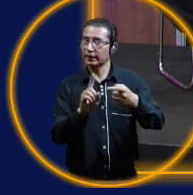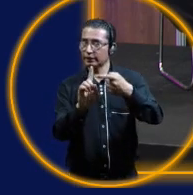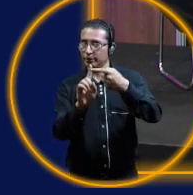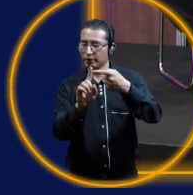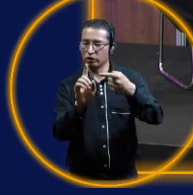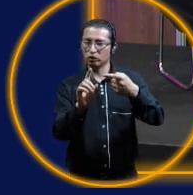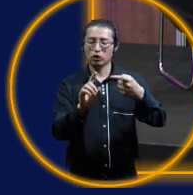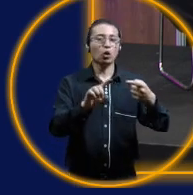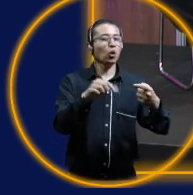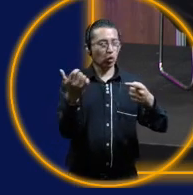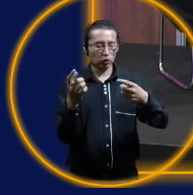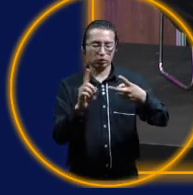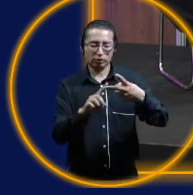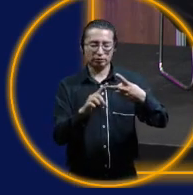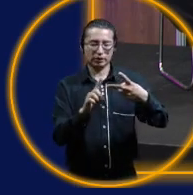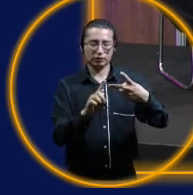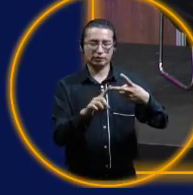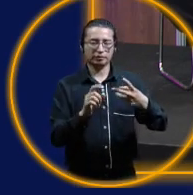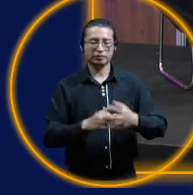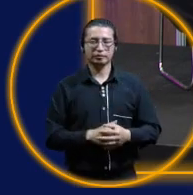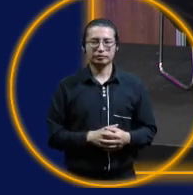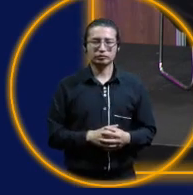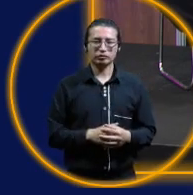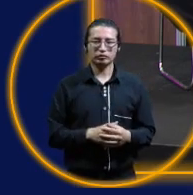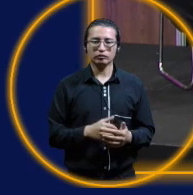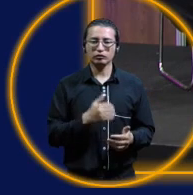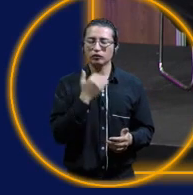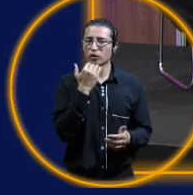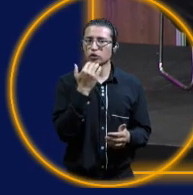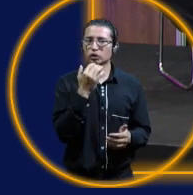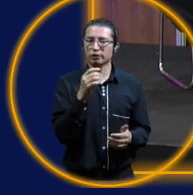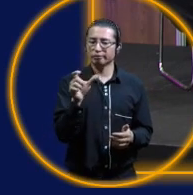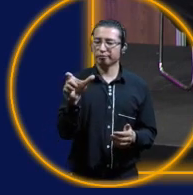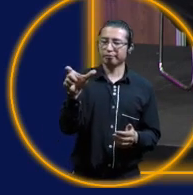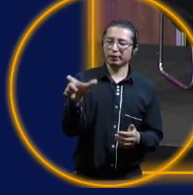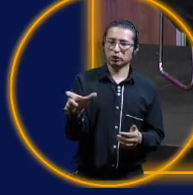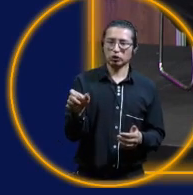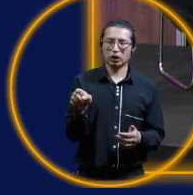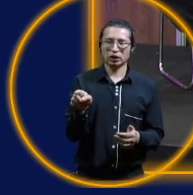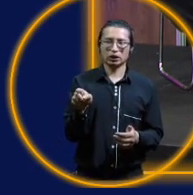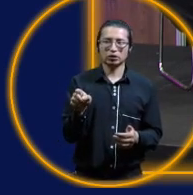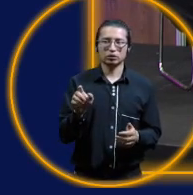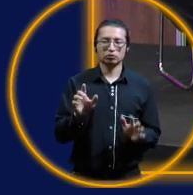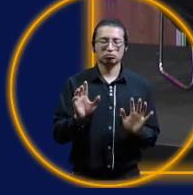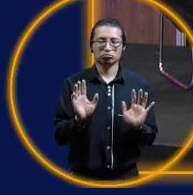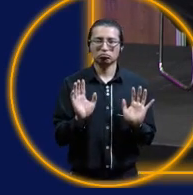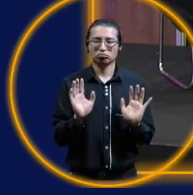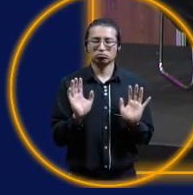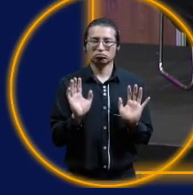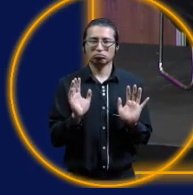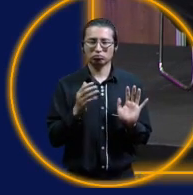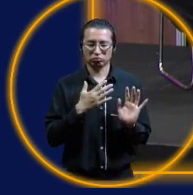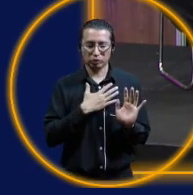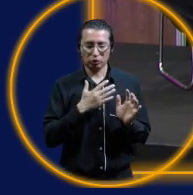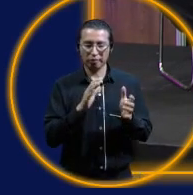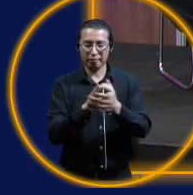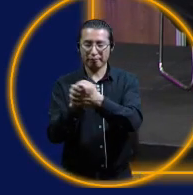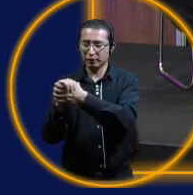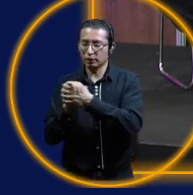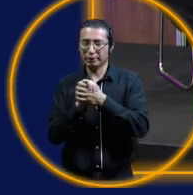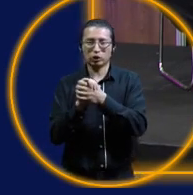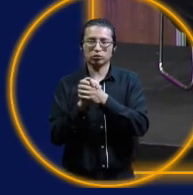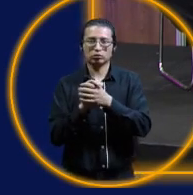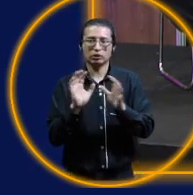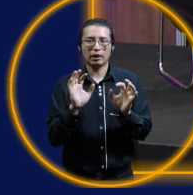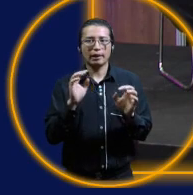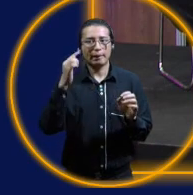person possibly has the right to tell me not to? Would I tell my friend not to? Should I tell my friends not to? And you start questioning